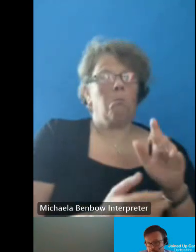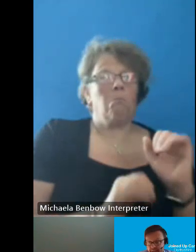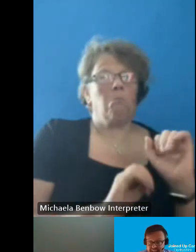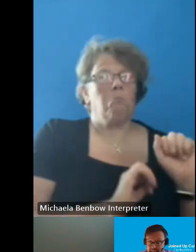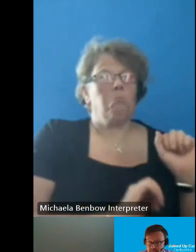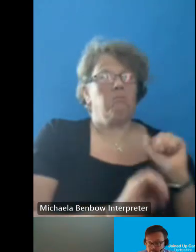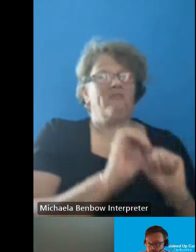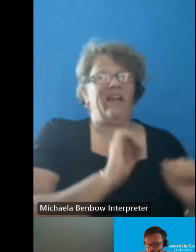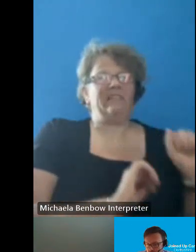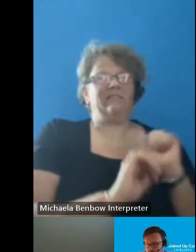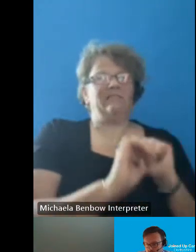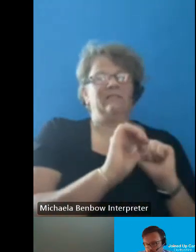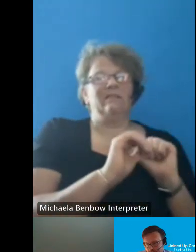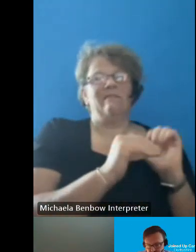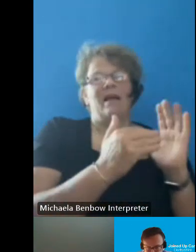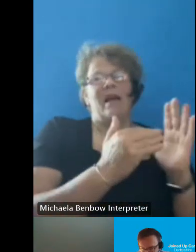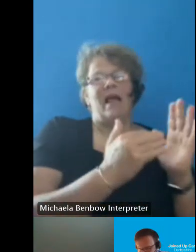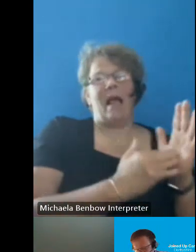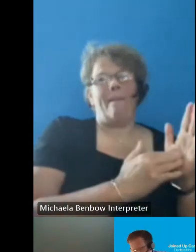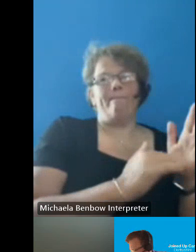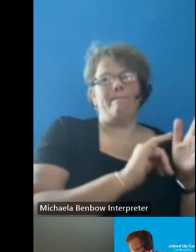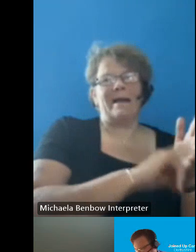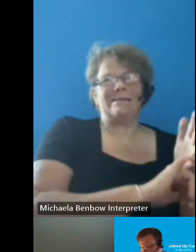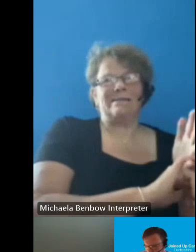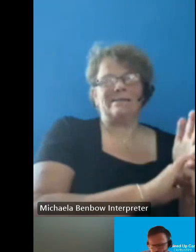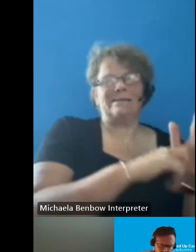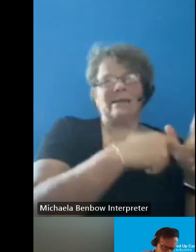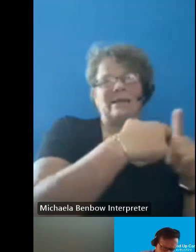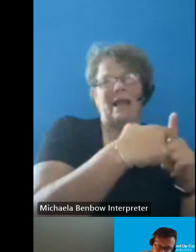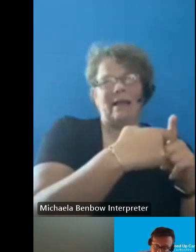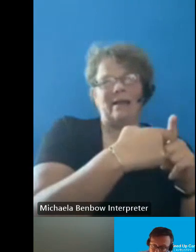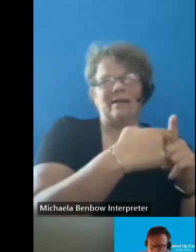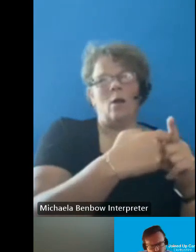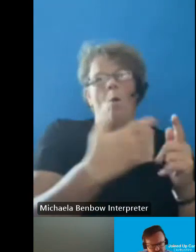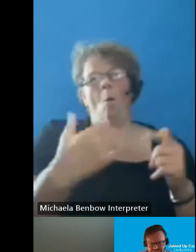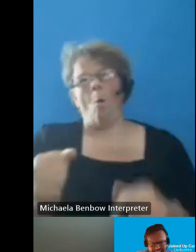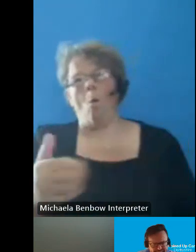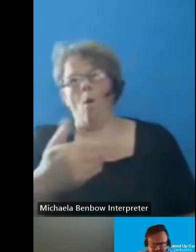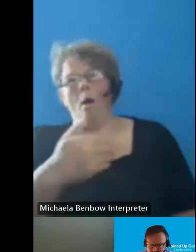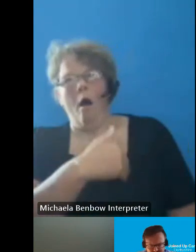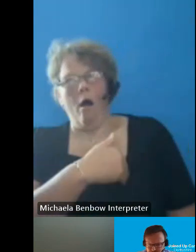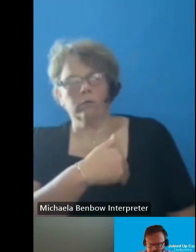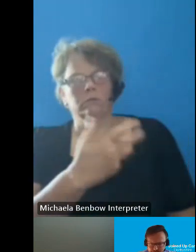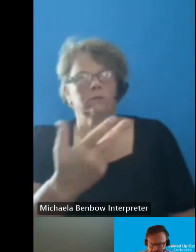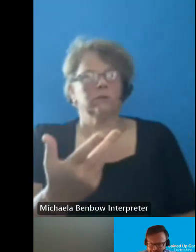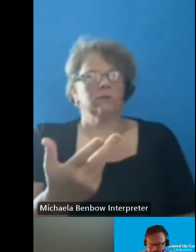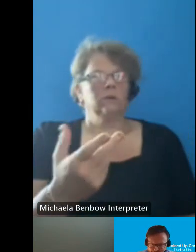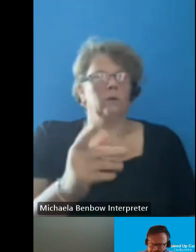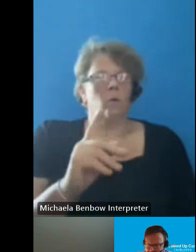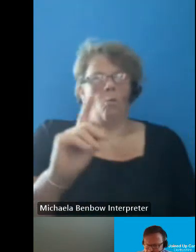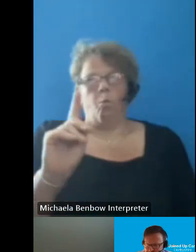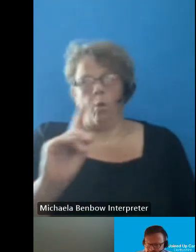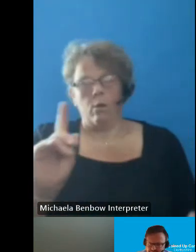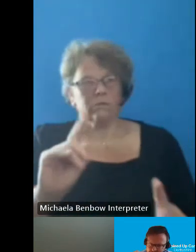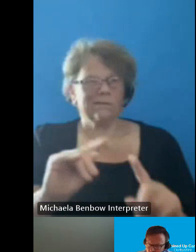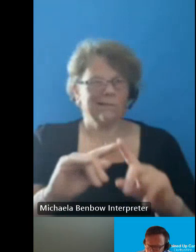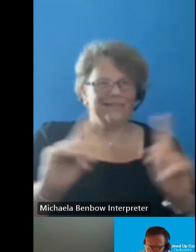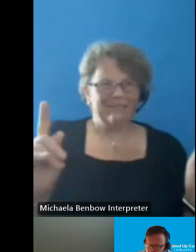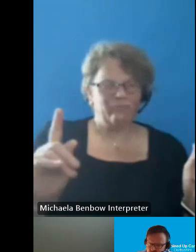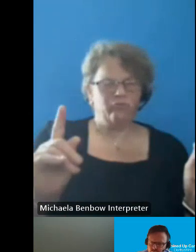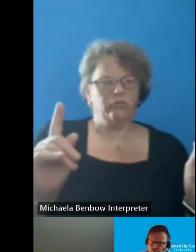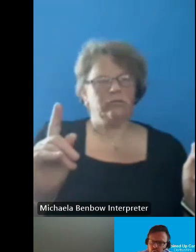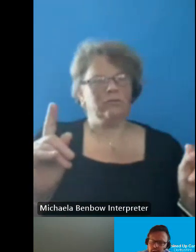preventing MSK conditions? Do we focus on cardiovascular? What's the intersection between different diseases? So